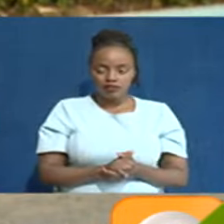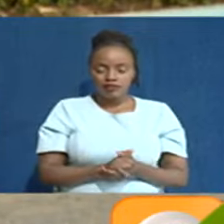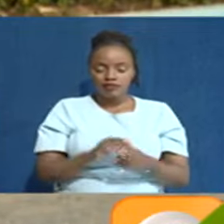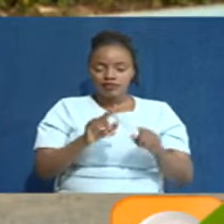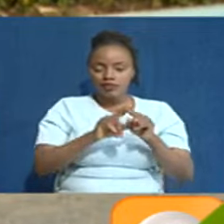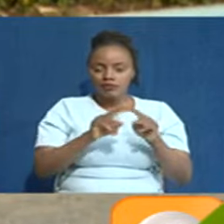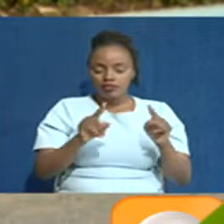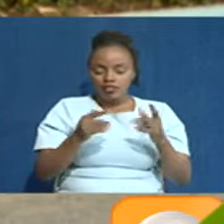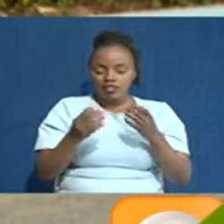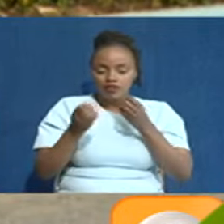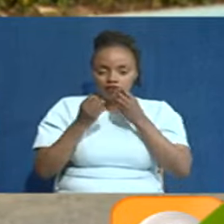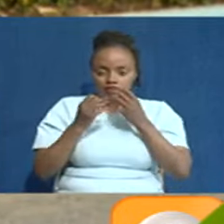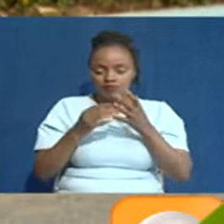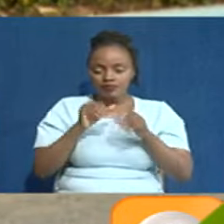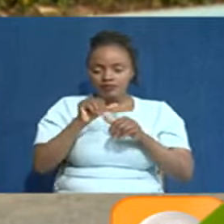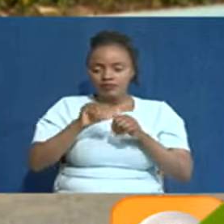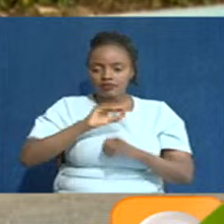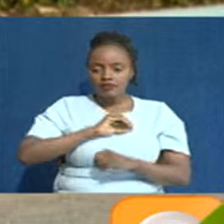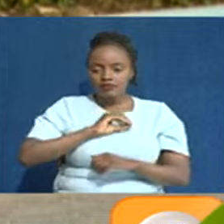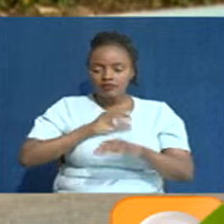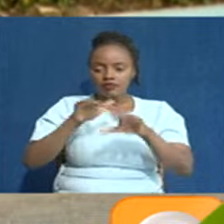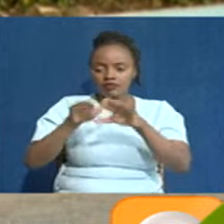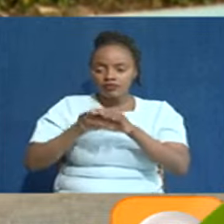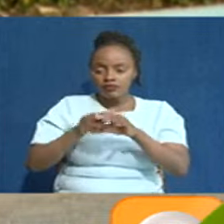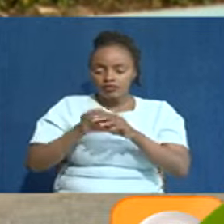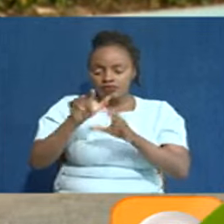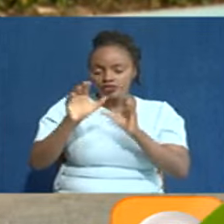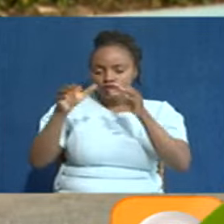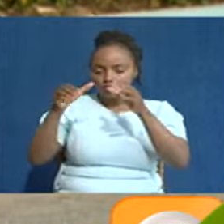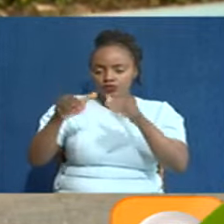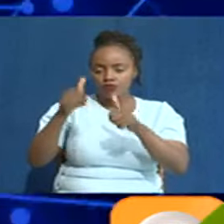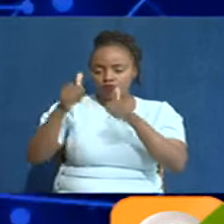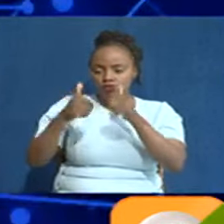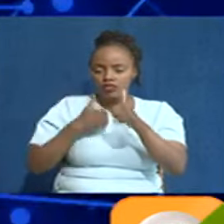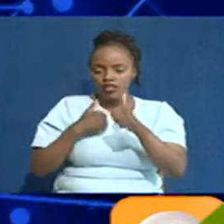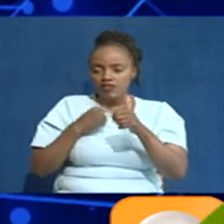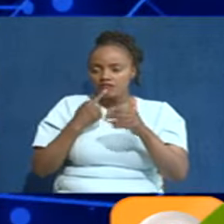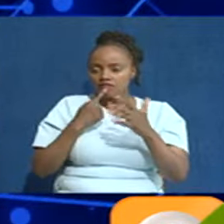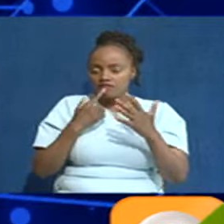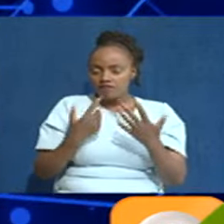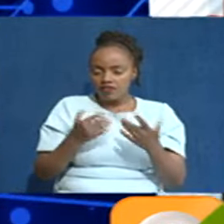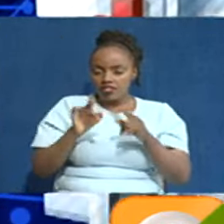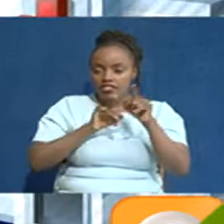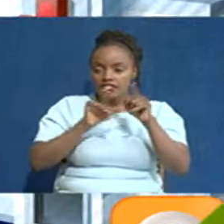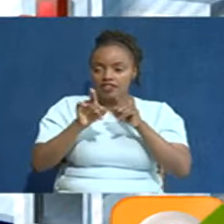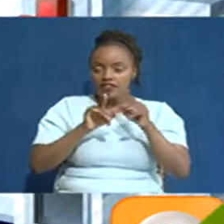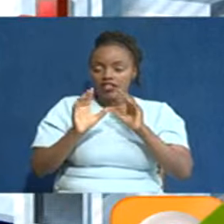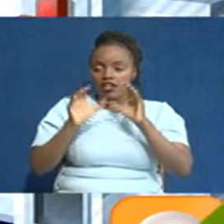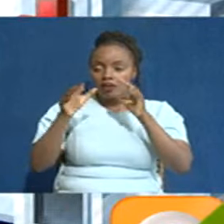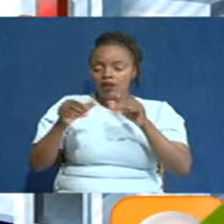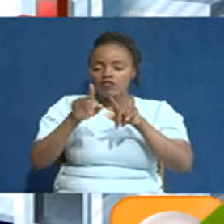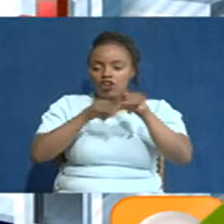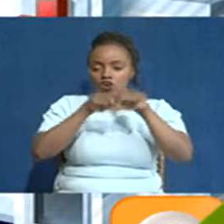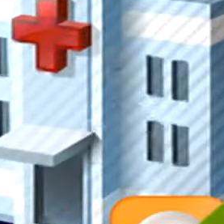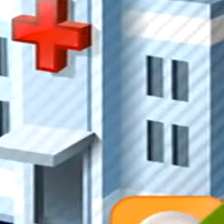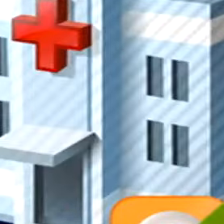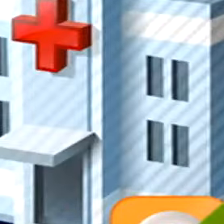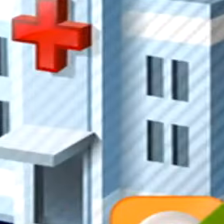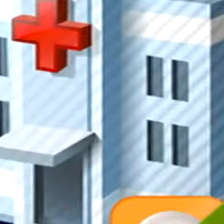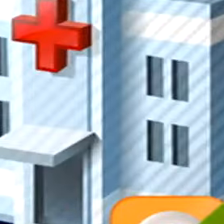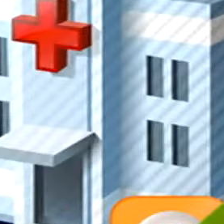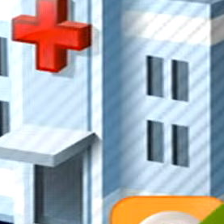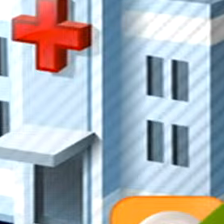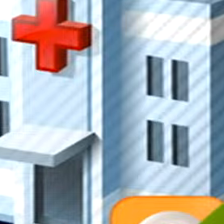But it is the details of the ownership of the members of the consortium that is telling. Safaricom Limited is controlled by the government